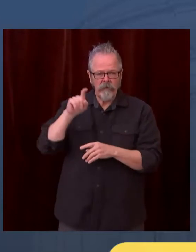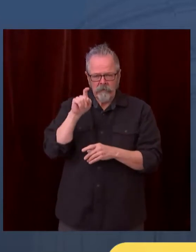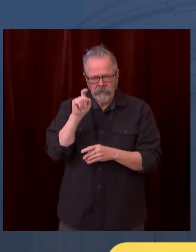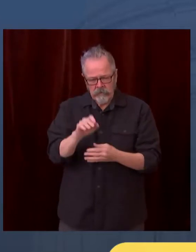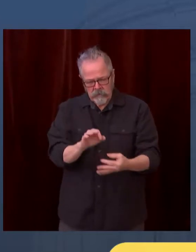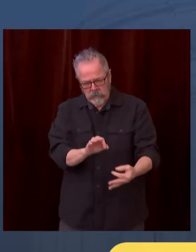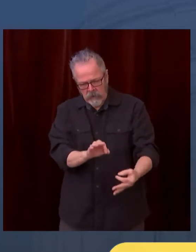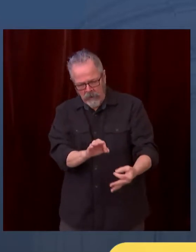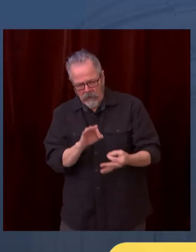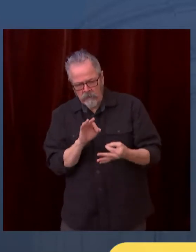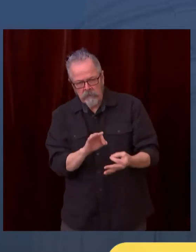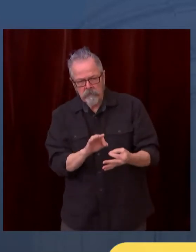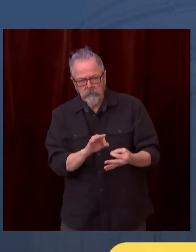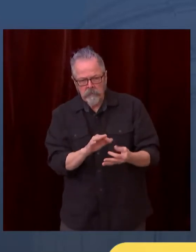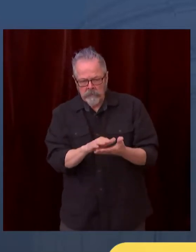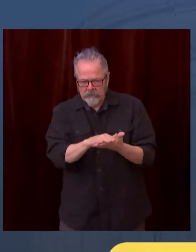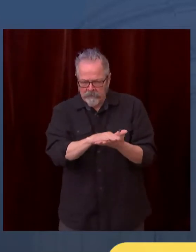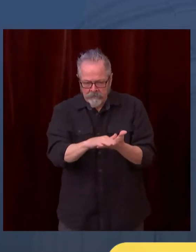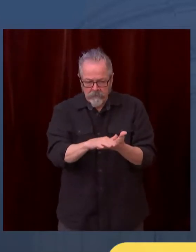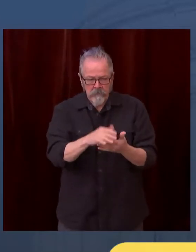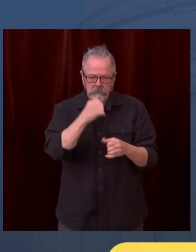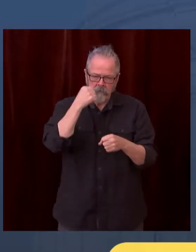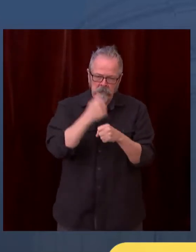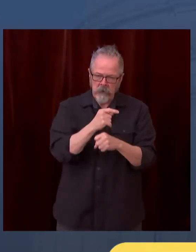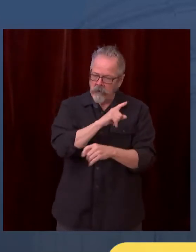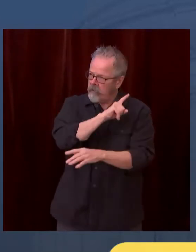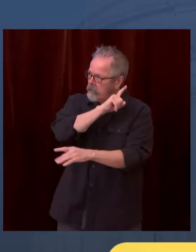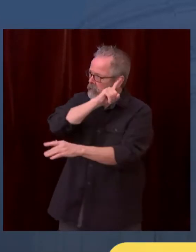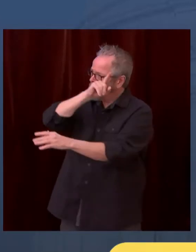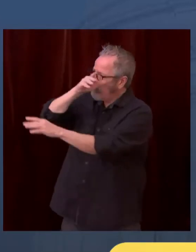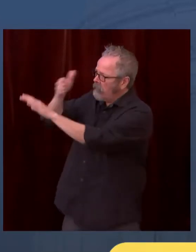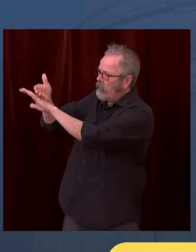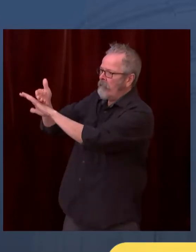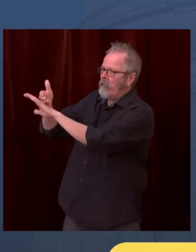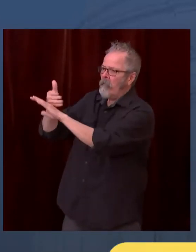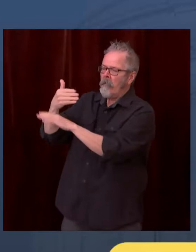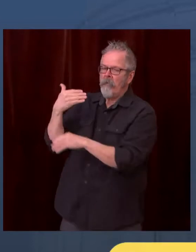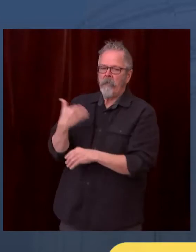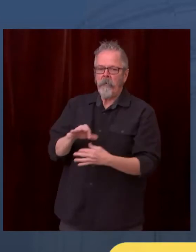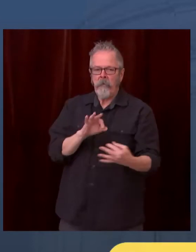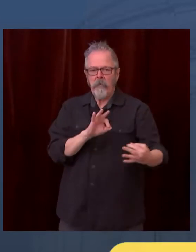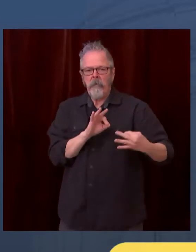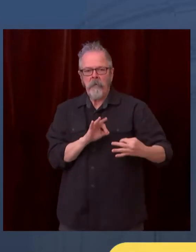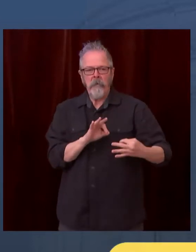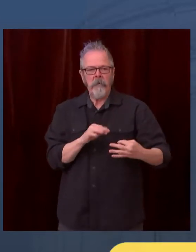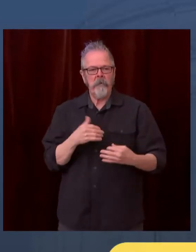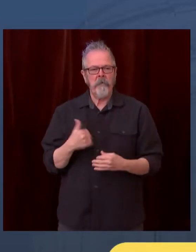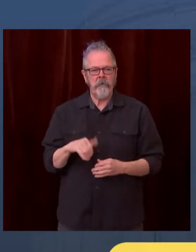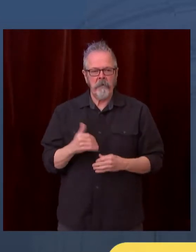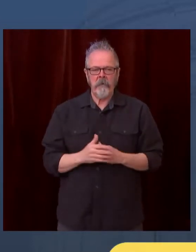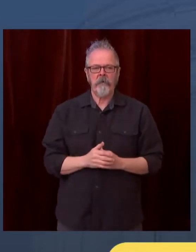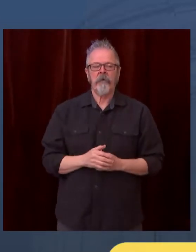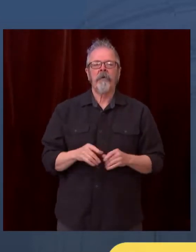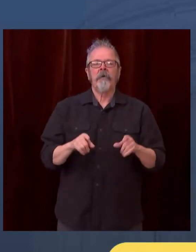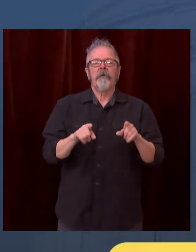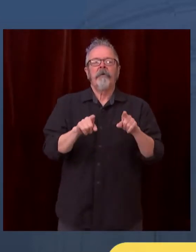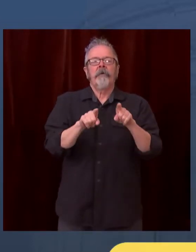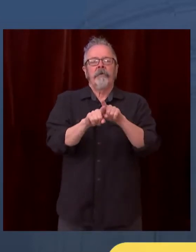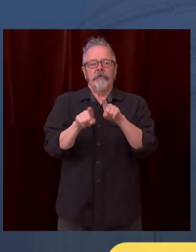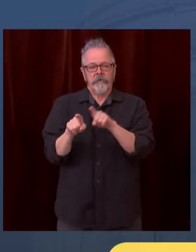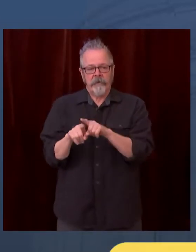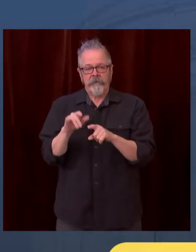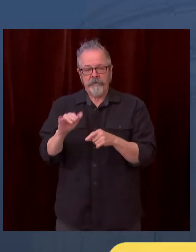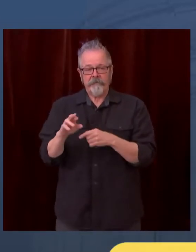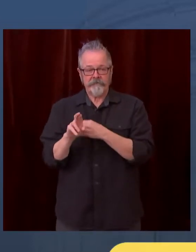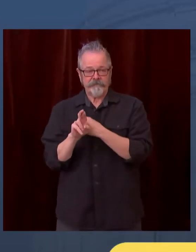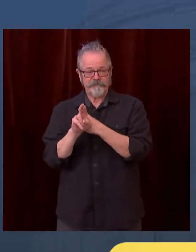The imaging instruments for the Perseverance were designed in part by the University of Washington team led by Tim Elam. Congratulations